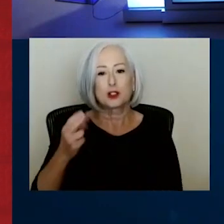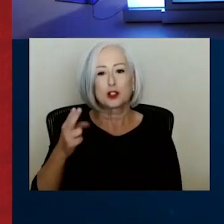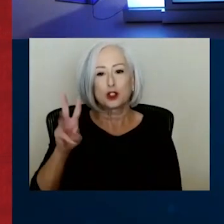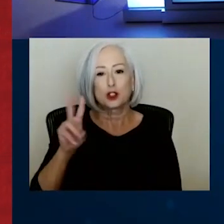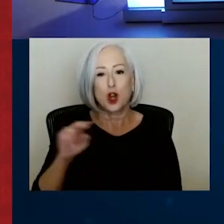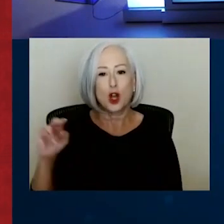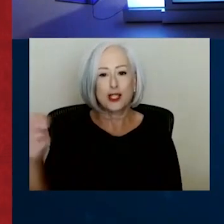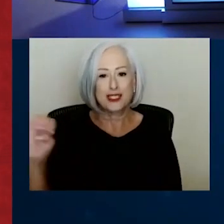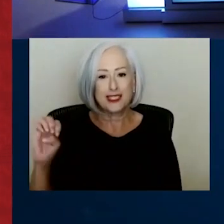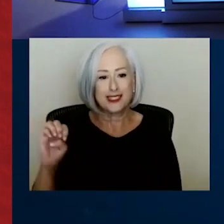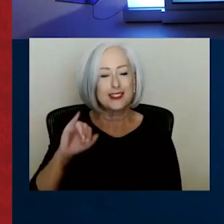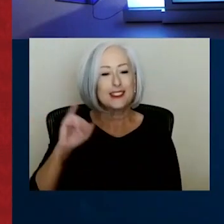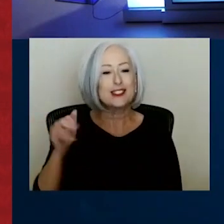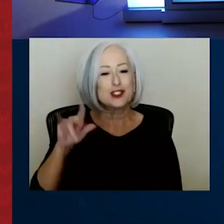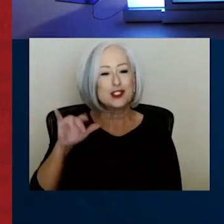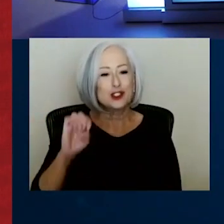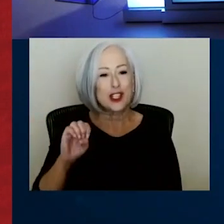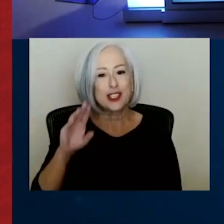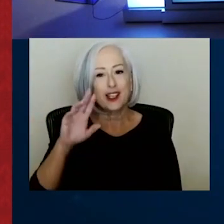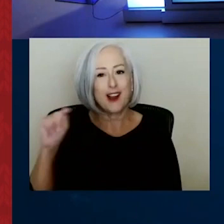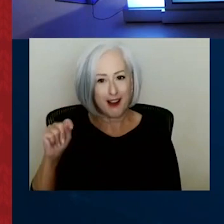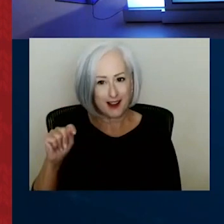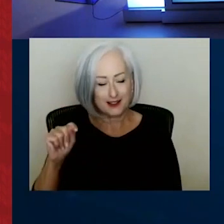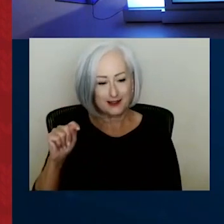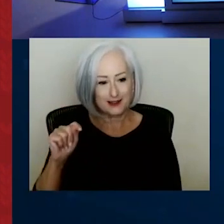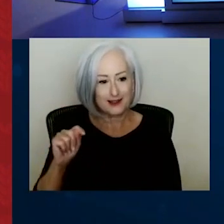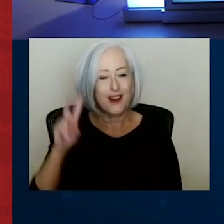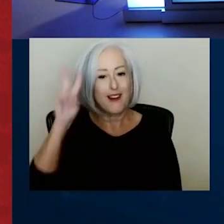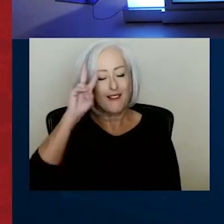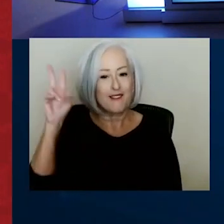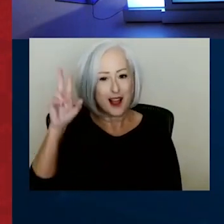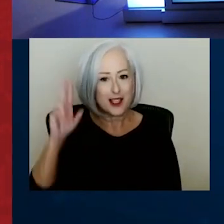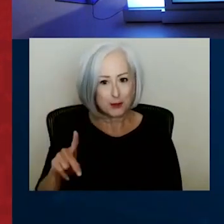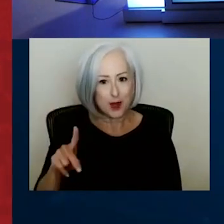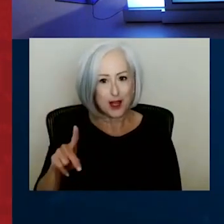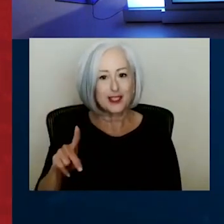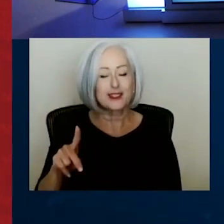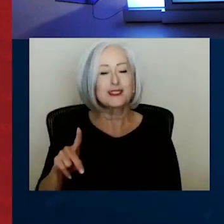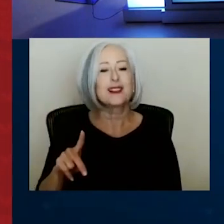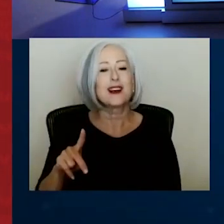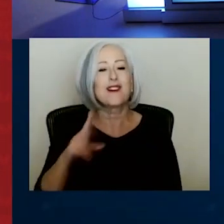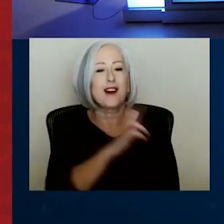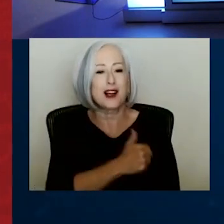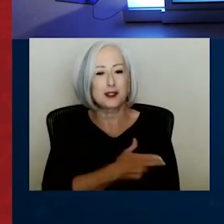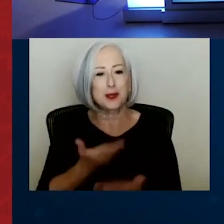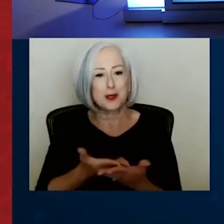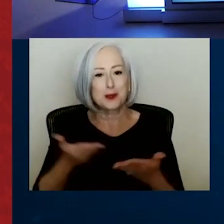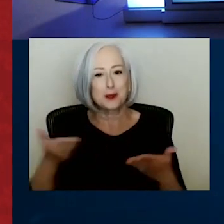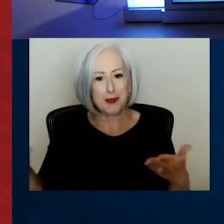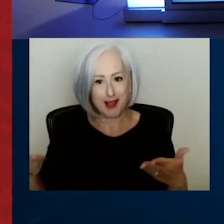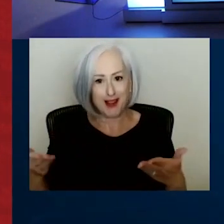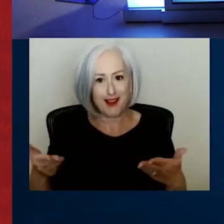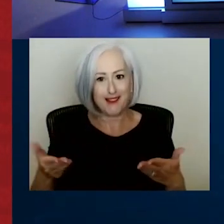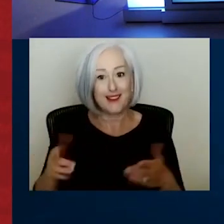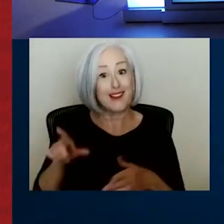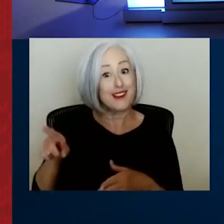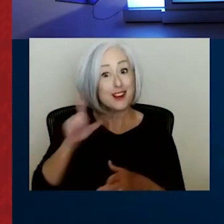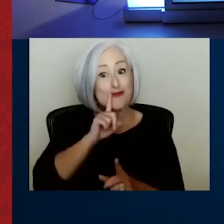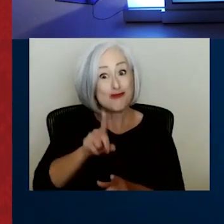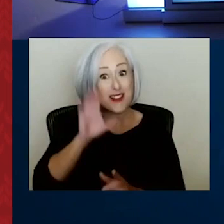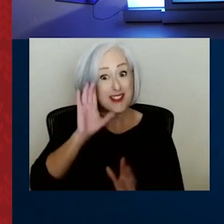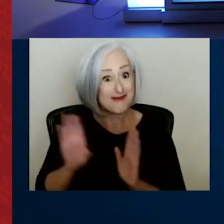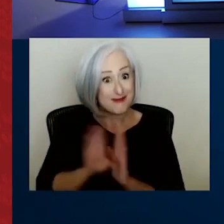System Vice President of Supply Chain. Janie has a lot of toys out there behind her. That's actually a real photo. So Dr. Johnson,